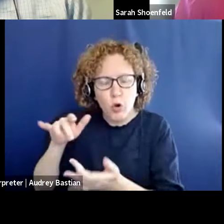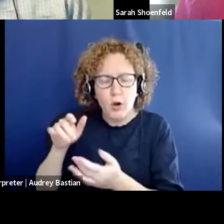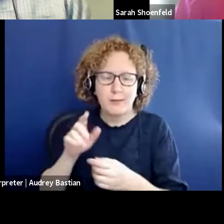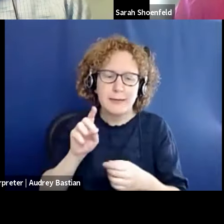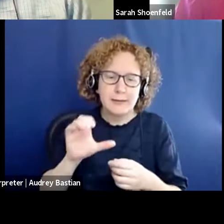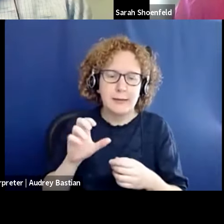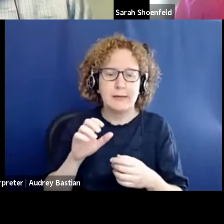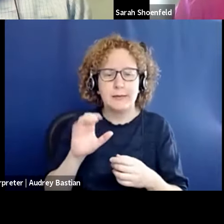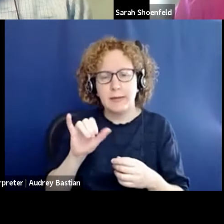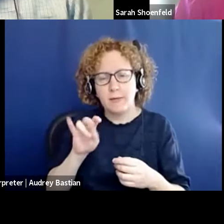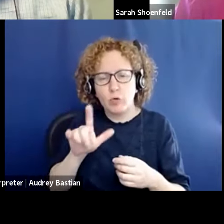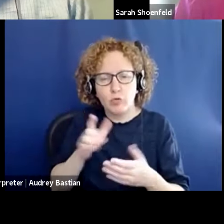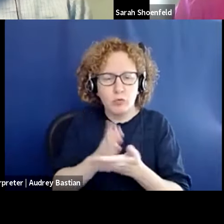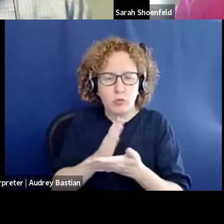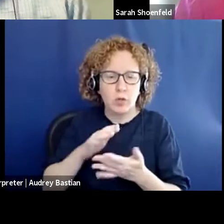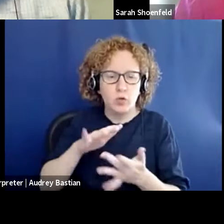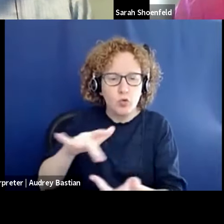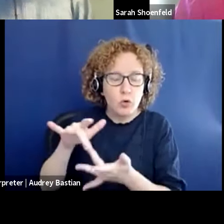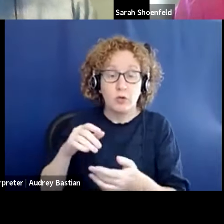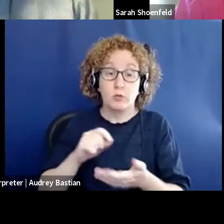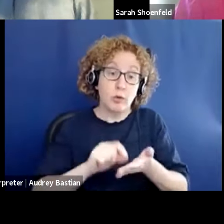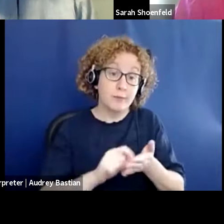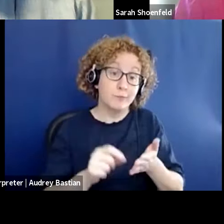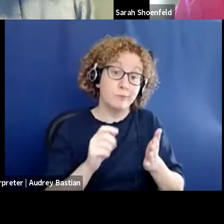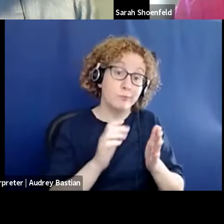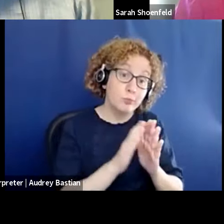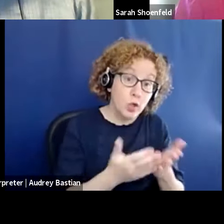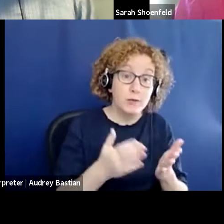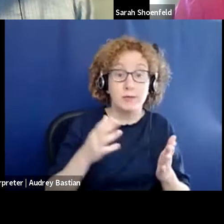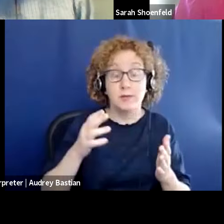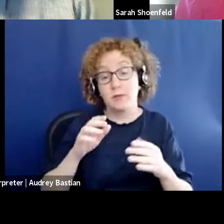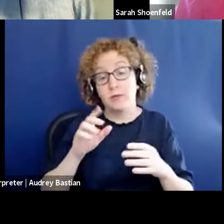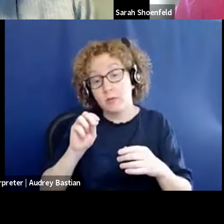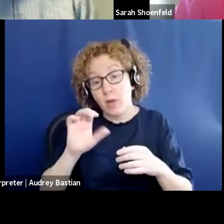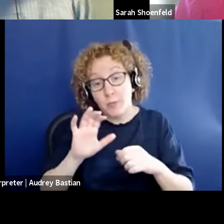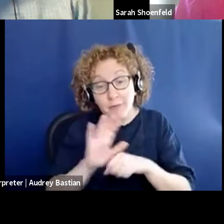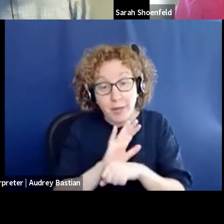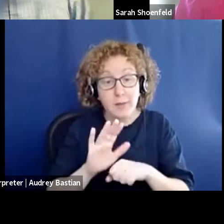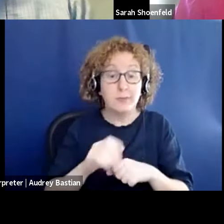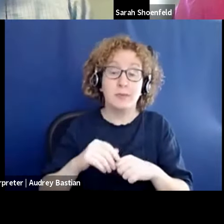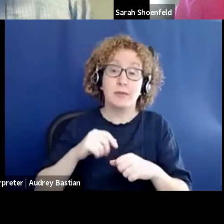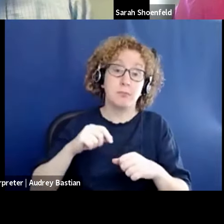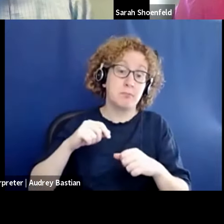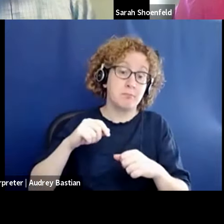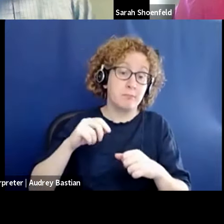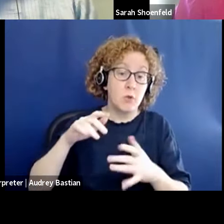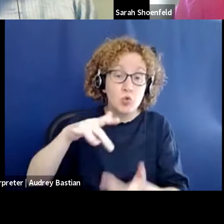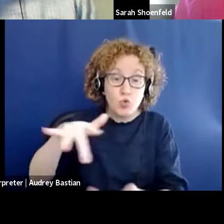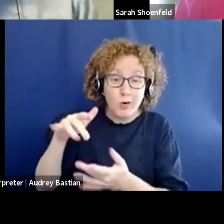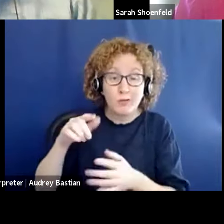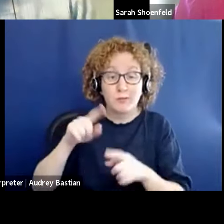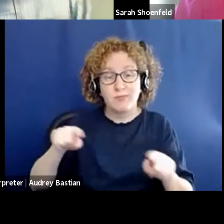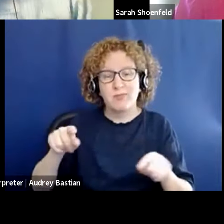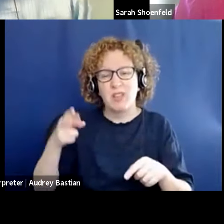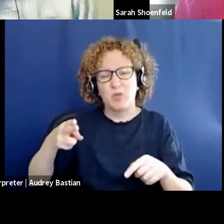contributed research to exhibitions and documentary films, and developed historic site signage. Kara